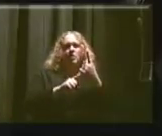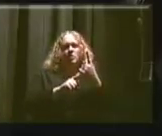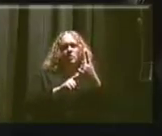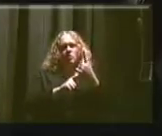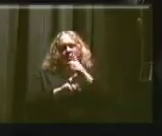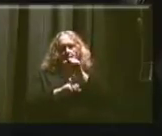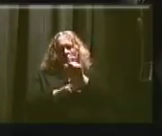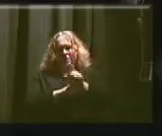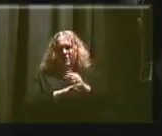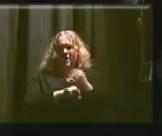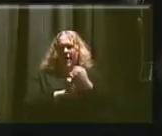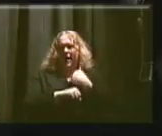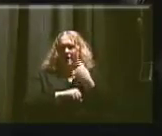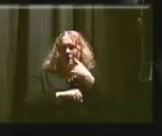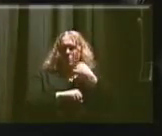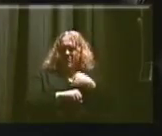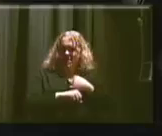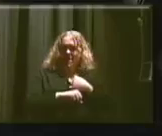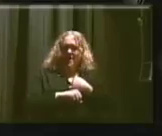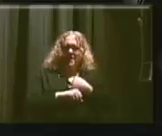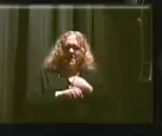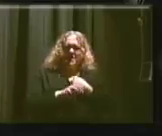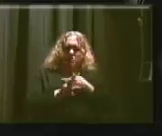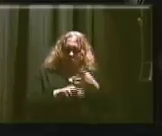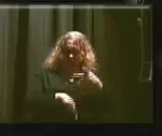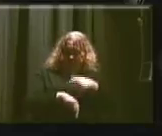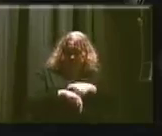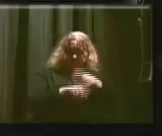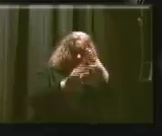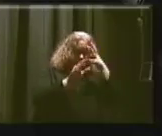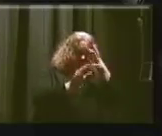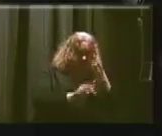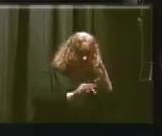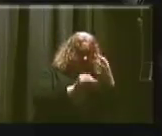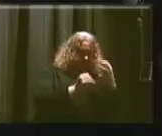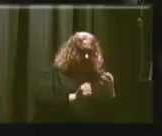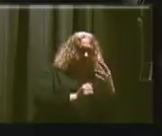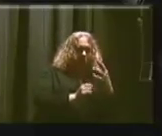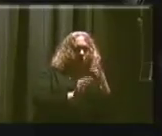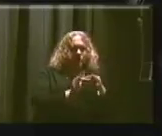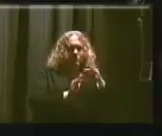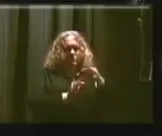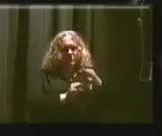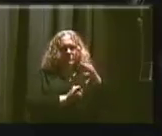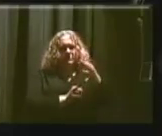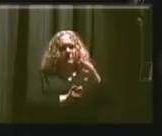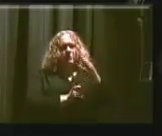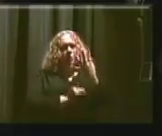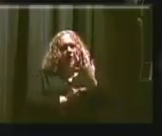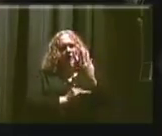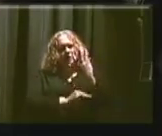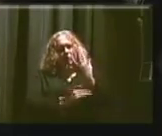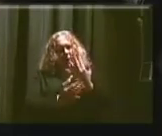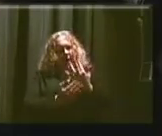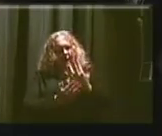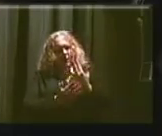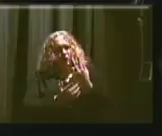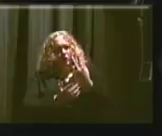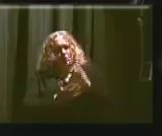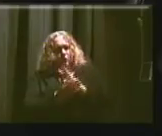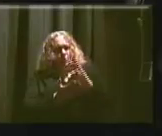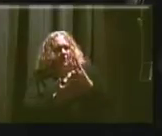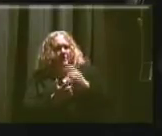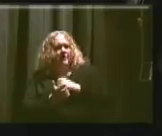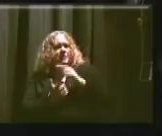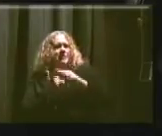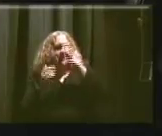this time period and whether we should be deciding this now or give it a couple of weeks and then decide. The length of